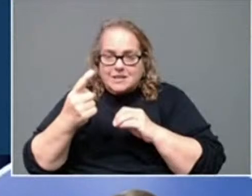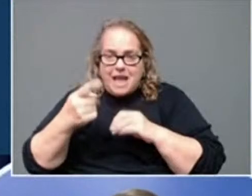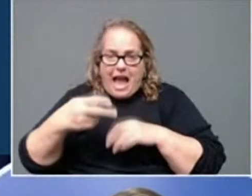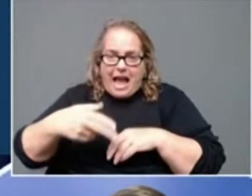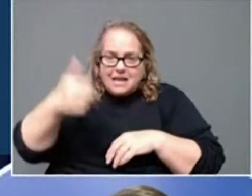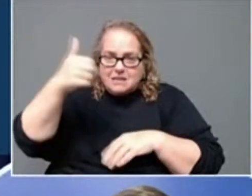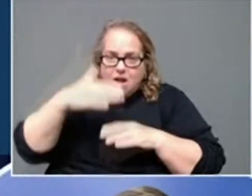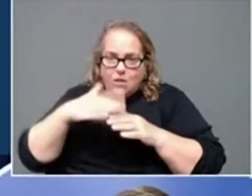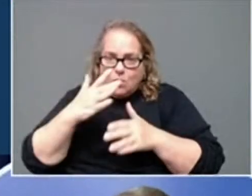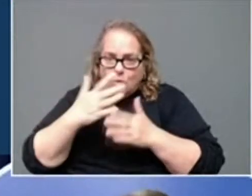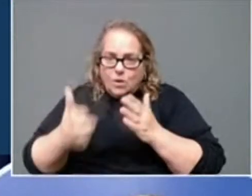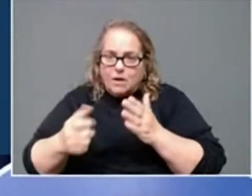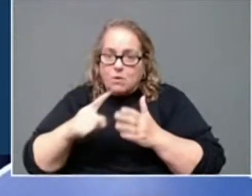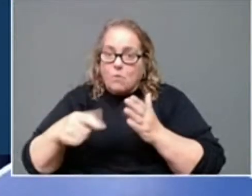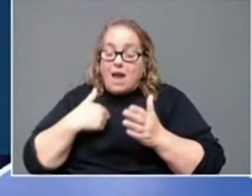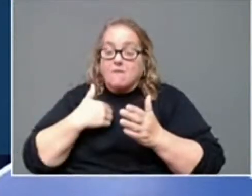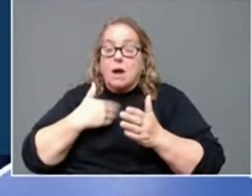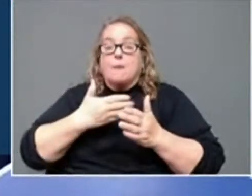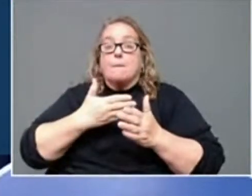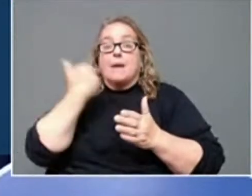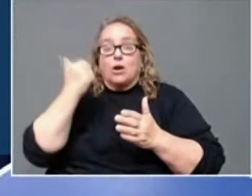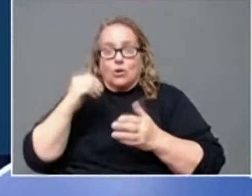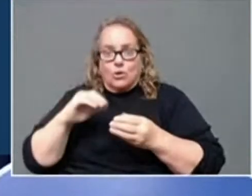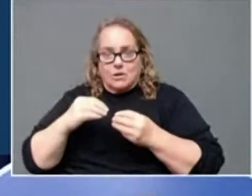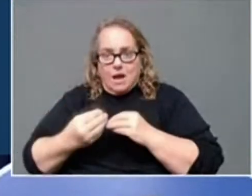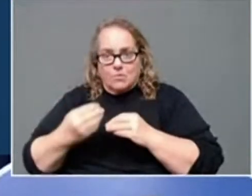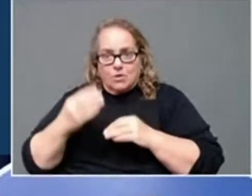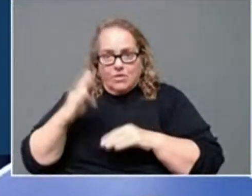but we have some of the better numbers that we've had.